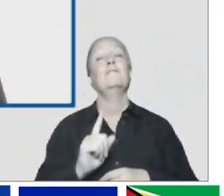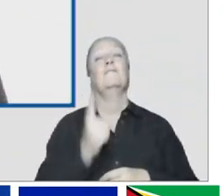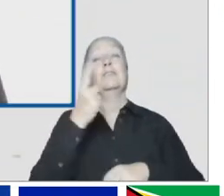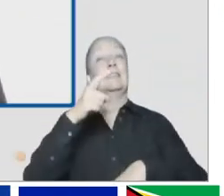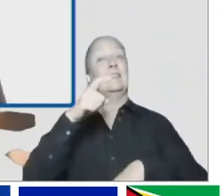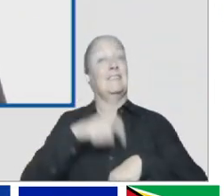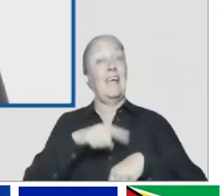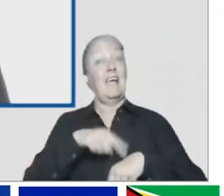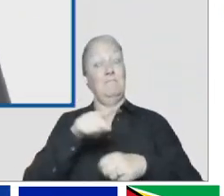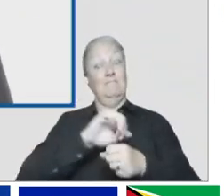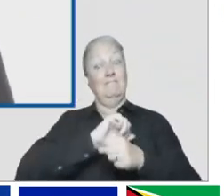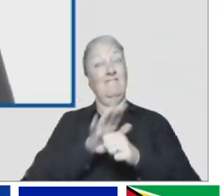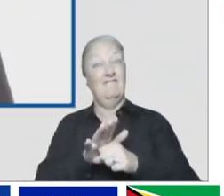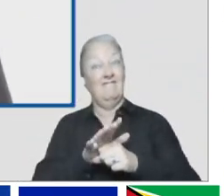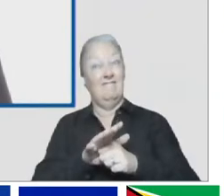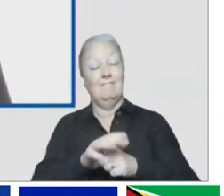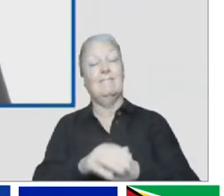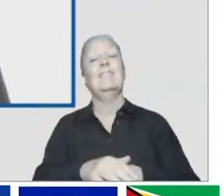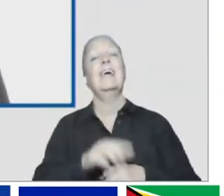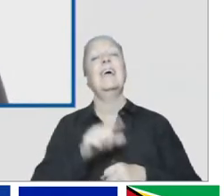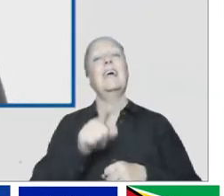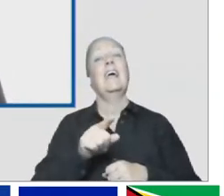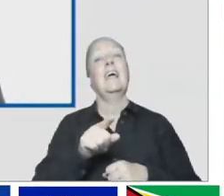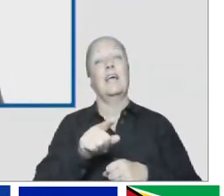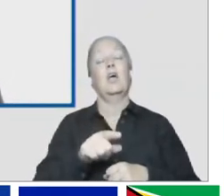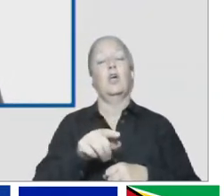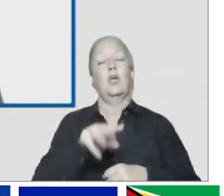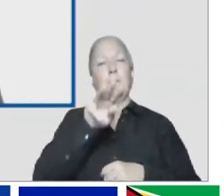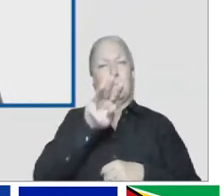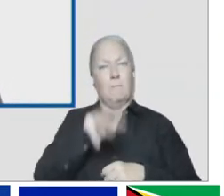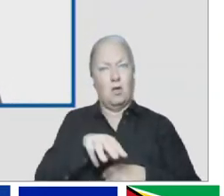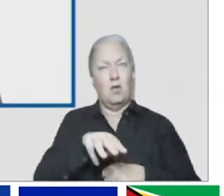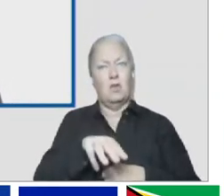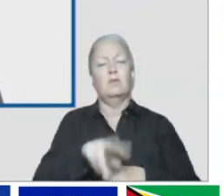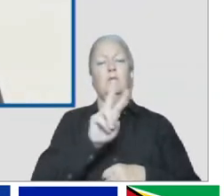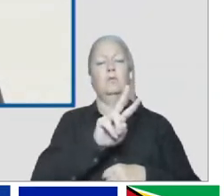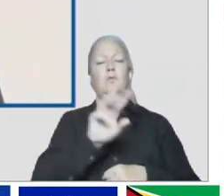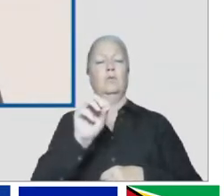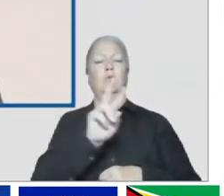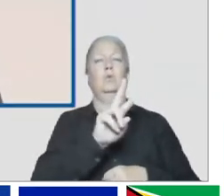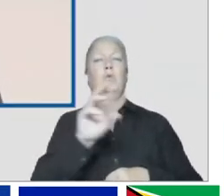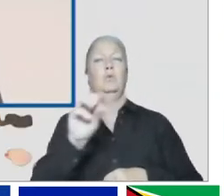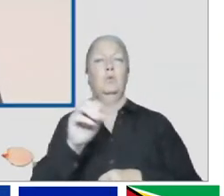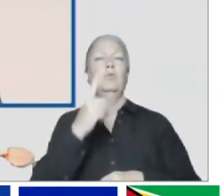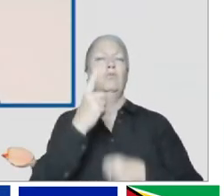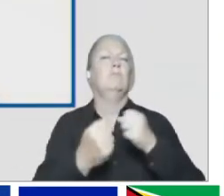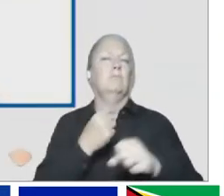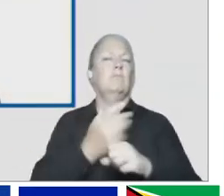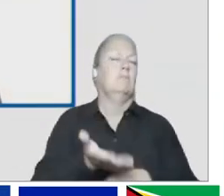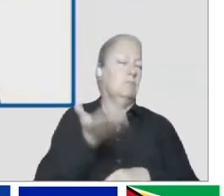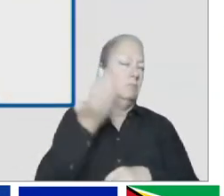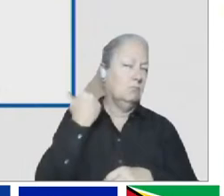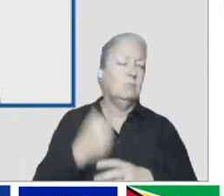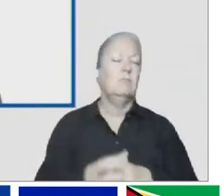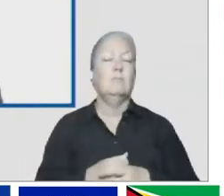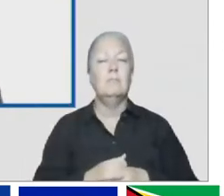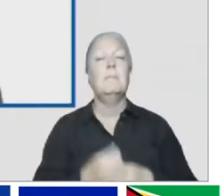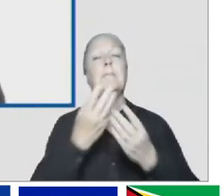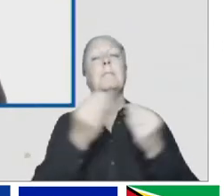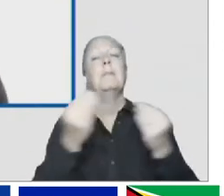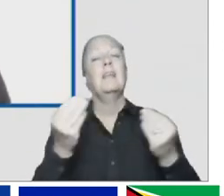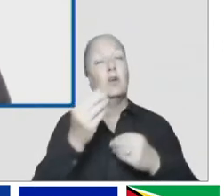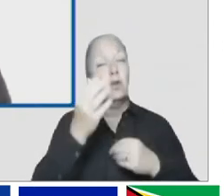in Jamaica in March 2020. And during the pandemic, many of the government-led interventions